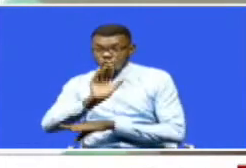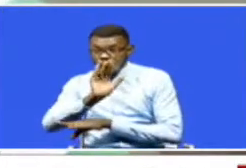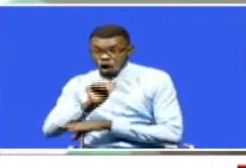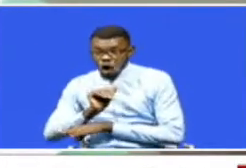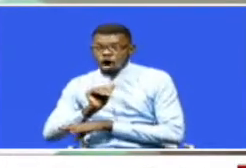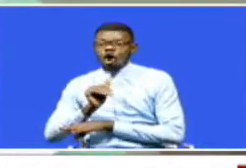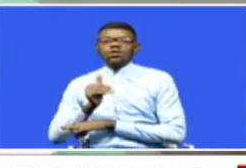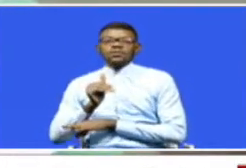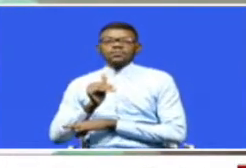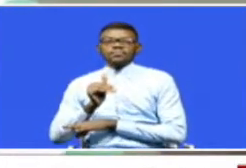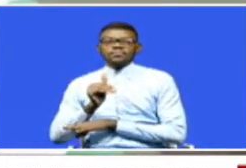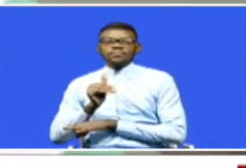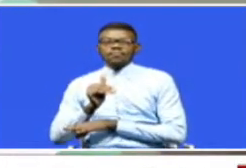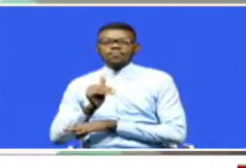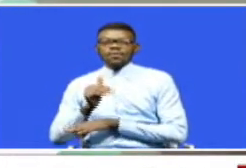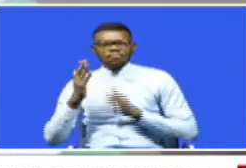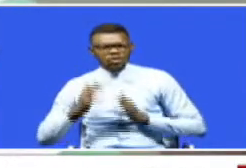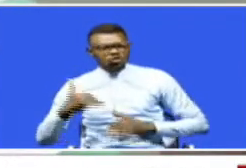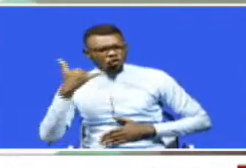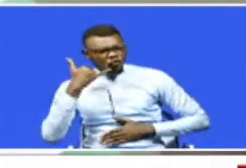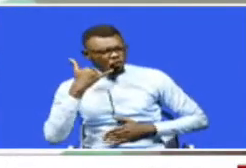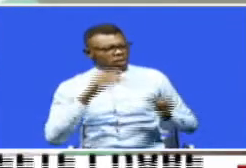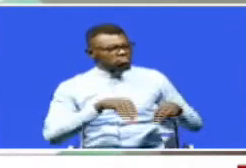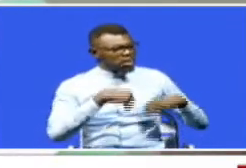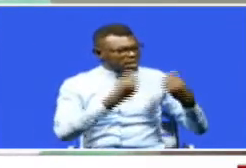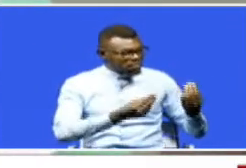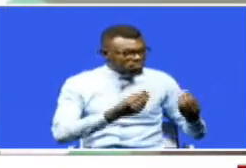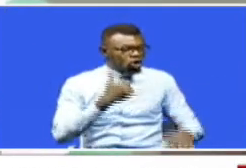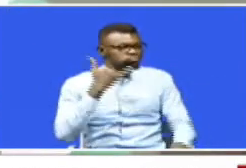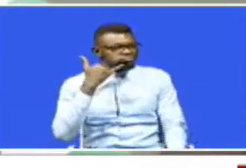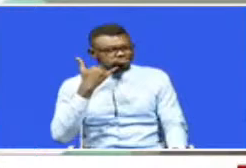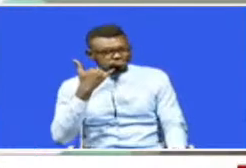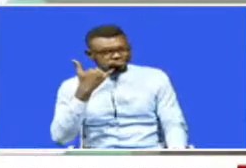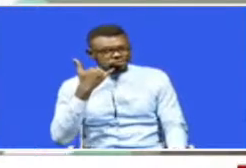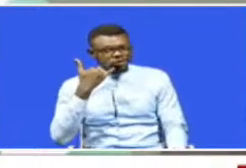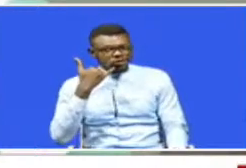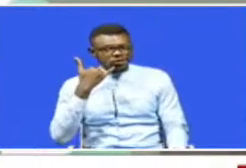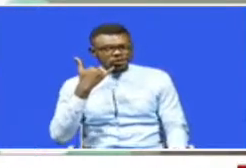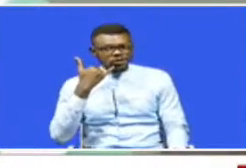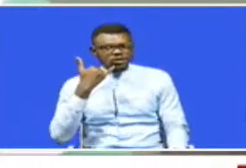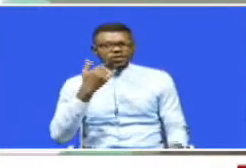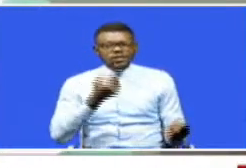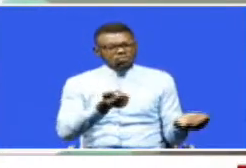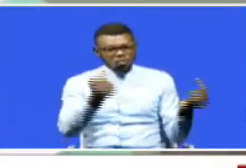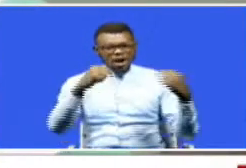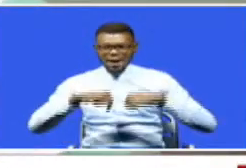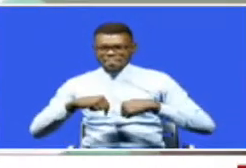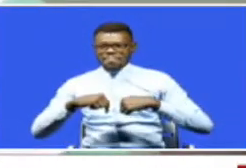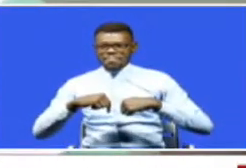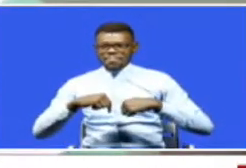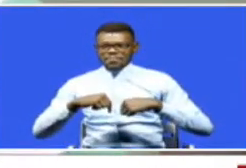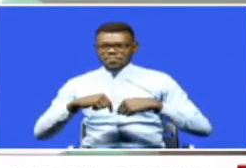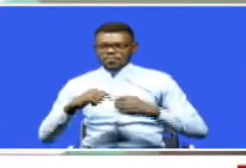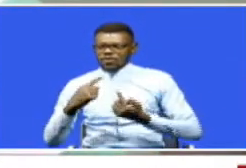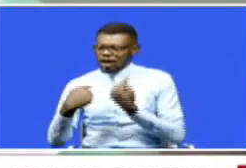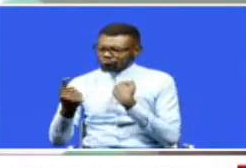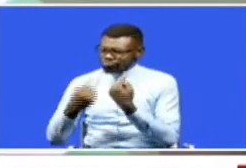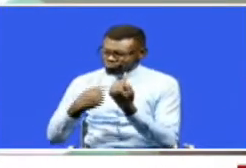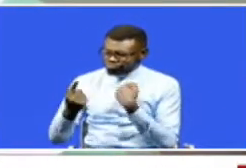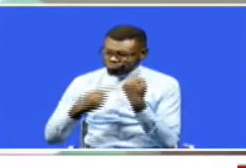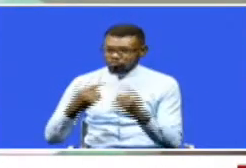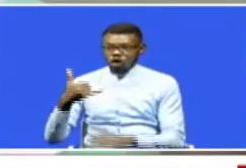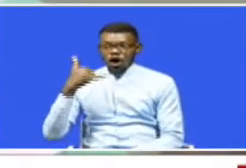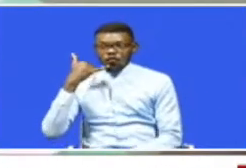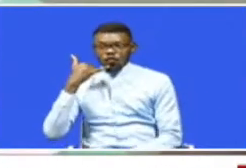Simu ikachukuliwa ikapelekewa na kazungumza naye, kamwambia njoo nikisikia aje. Wanazungumza kazungumza kwa simu wao wenyewe na